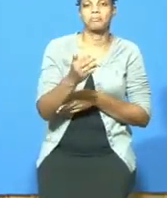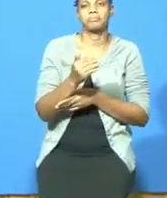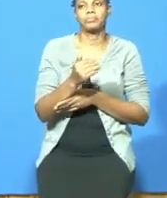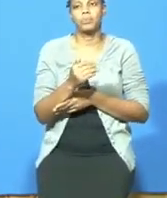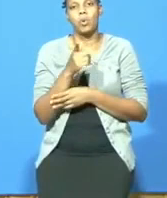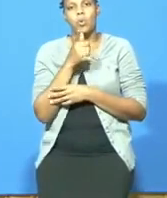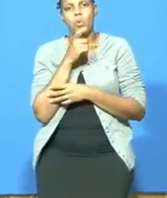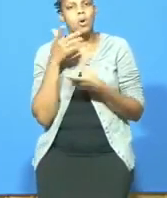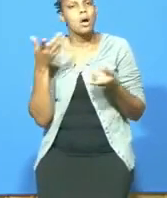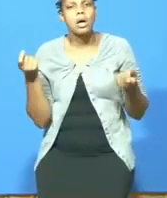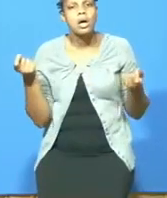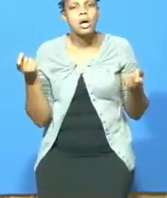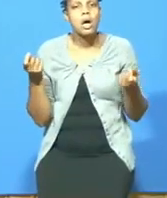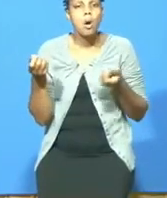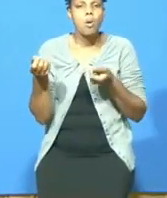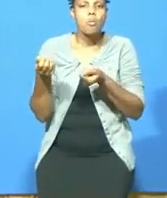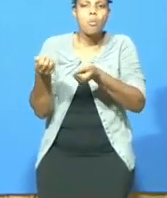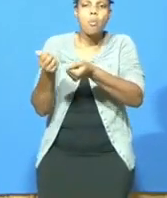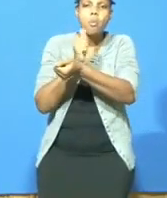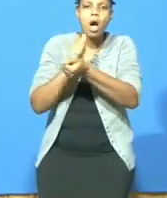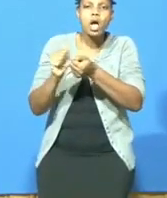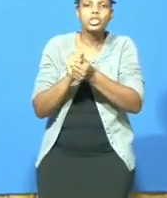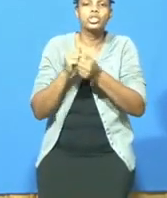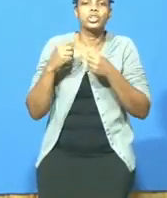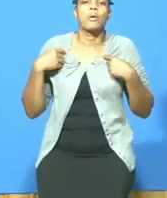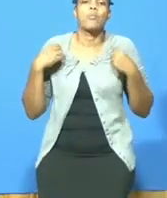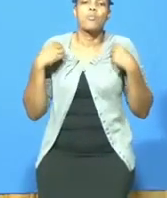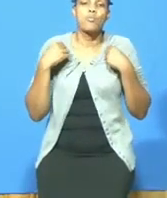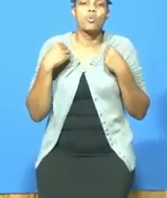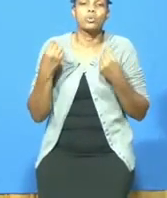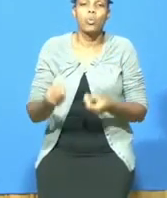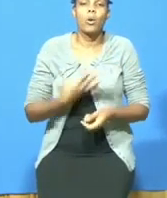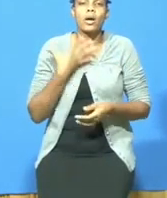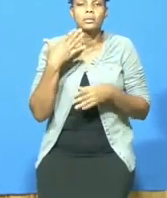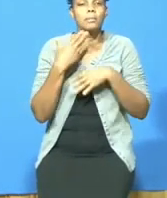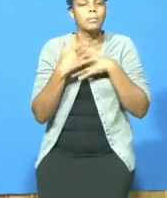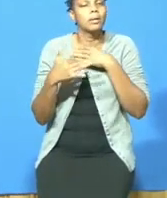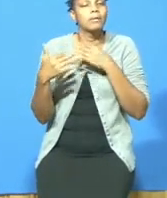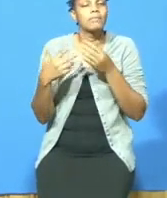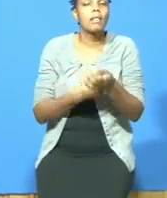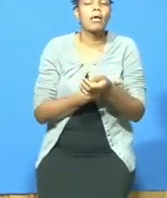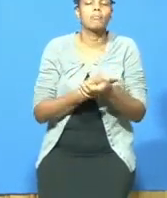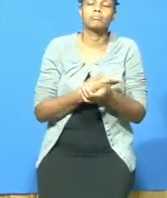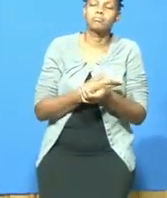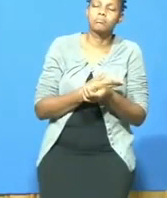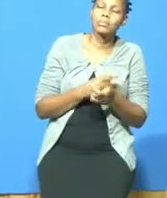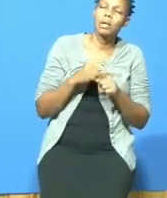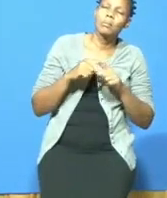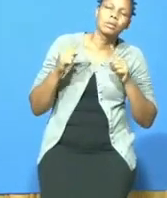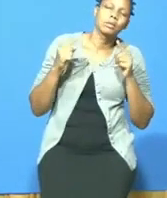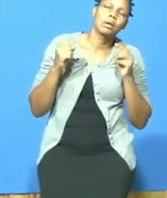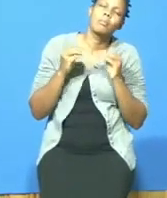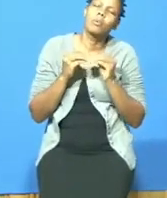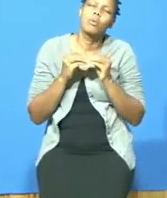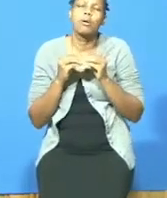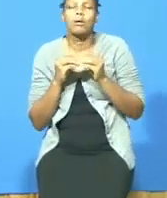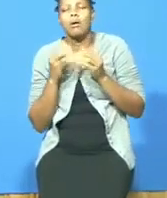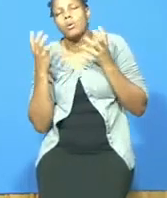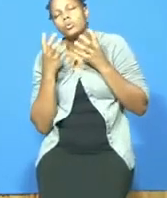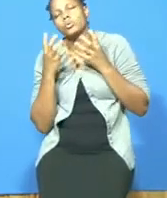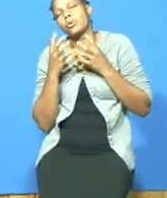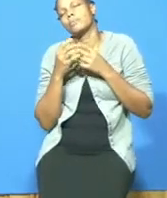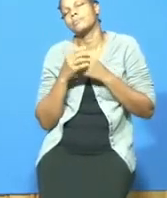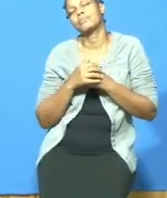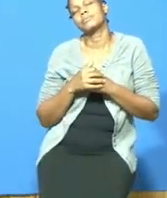who wash their robes white in the blood of the Lamb. But it gets sweeter with my 2 minutes to